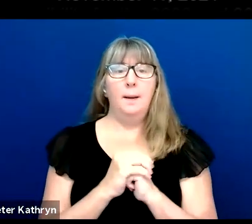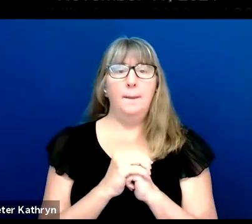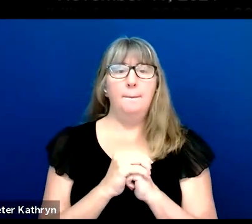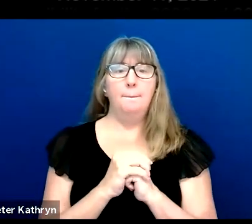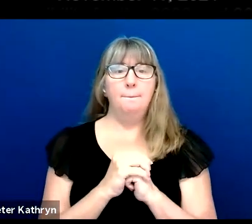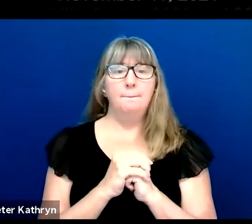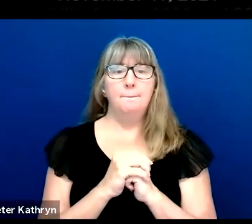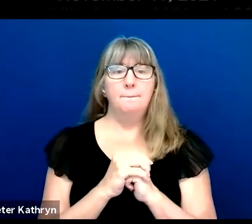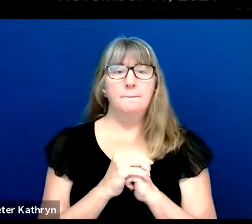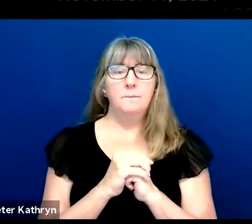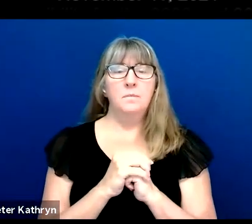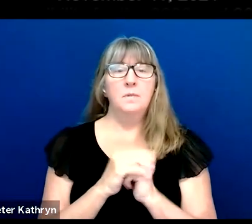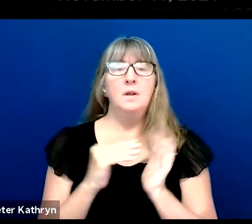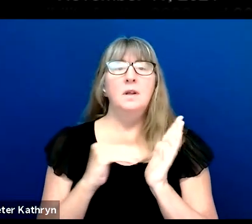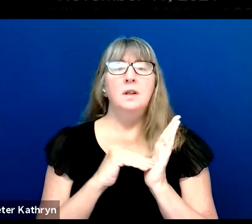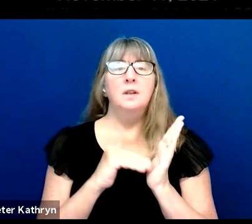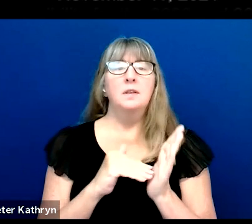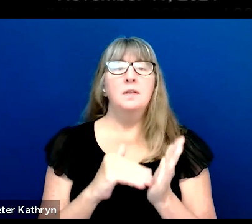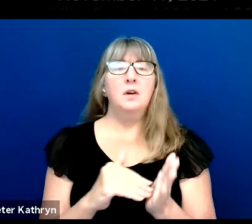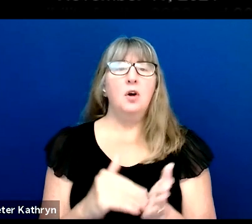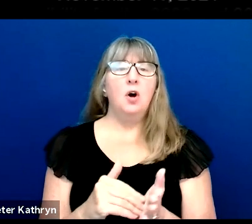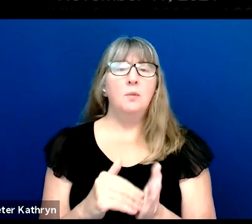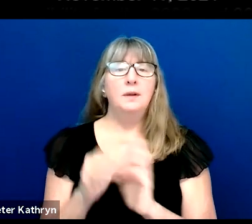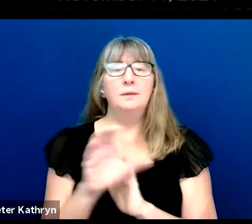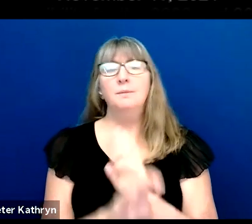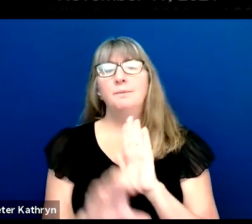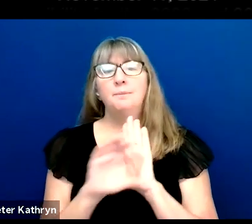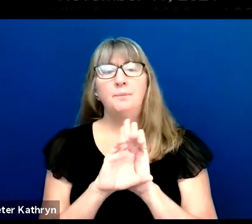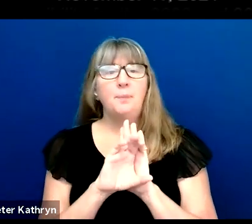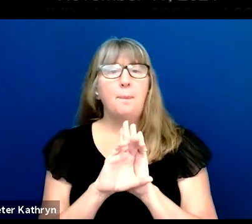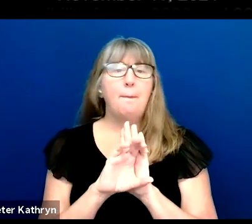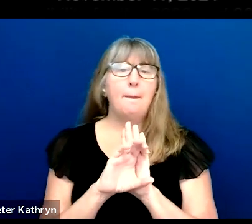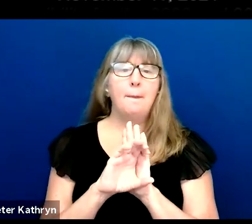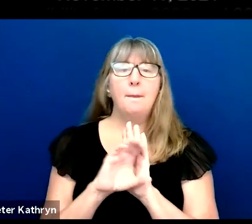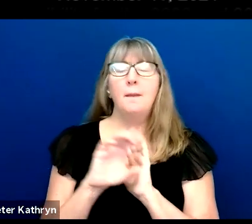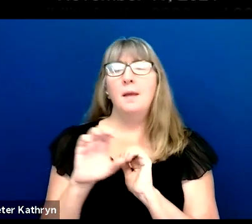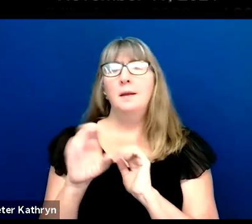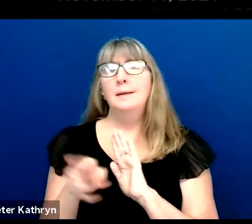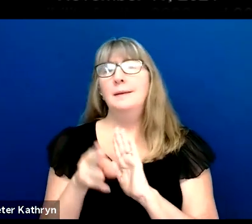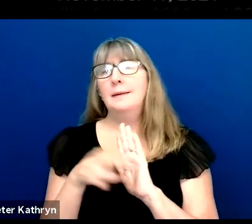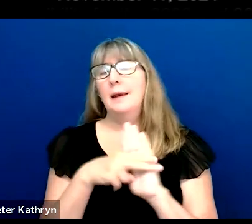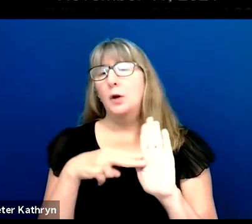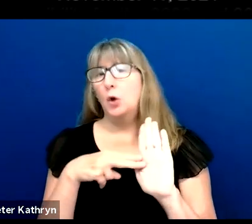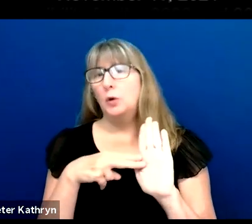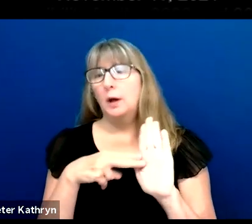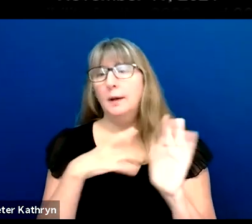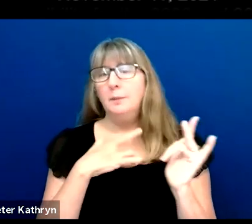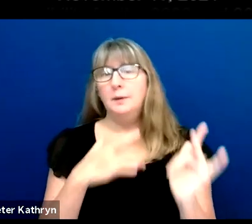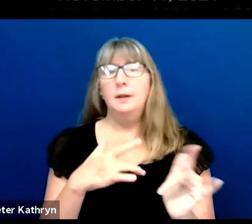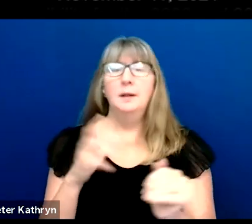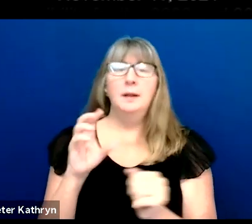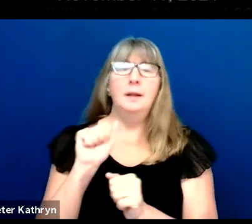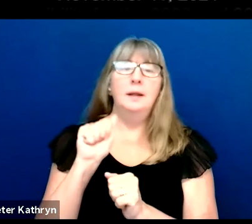the common stereotypes and caricatures of, say, African-American men are often assumed to